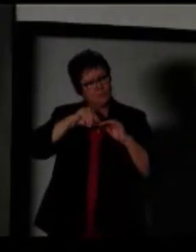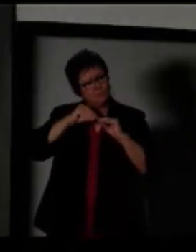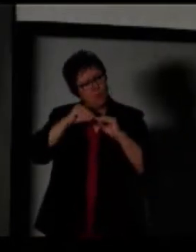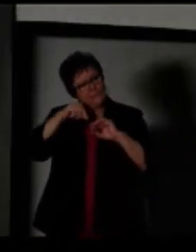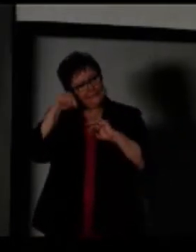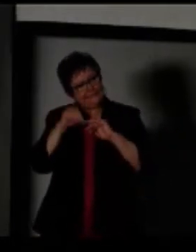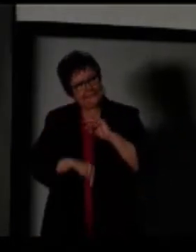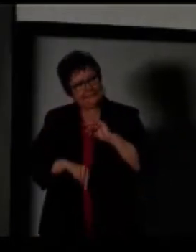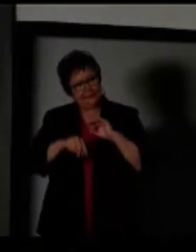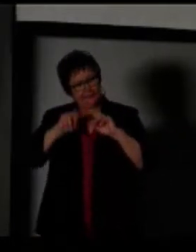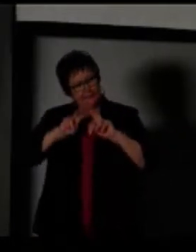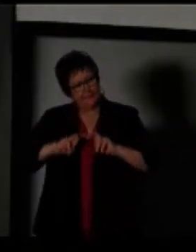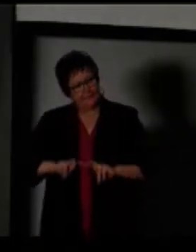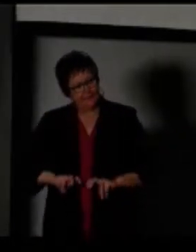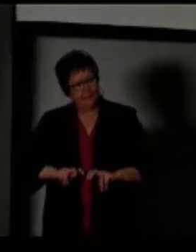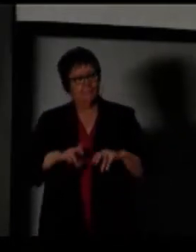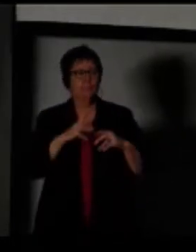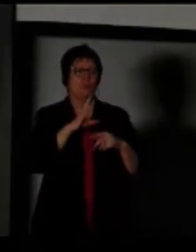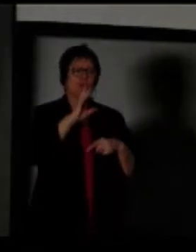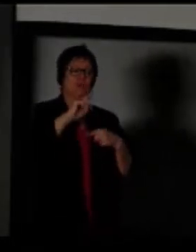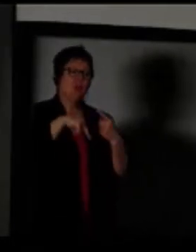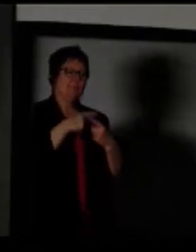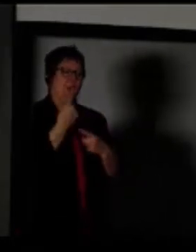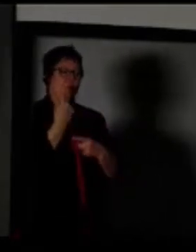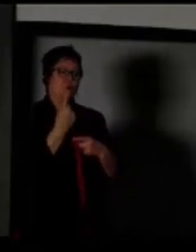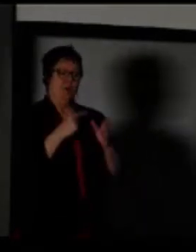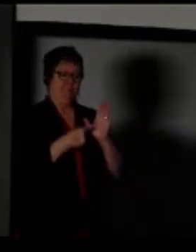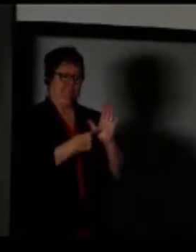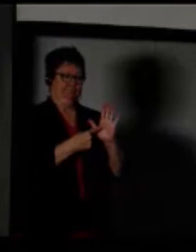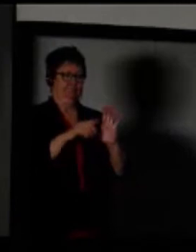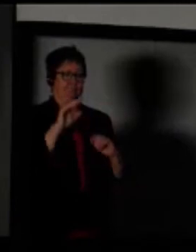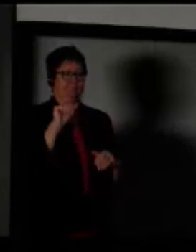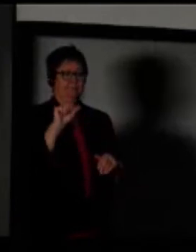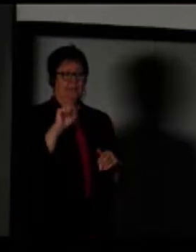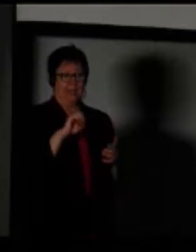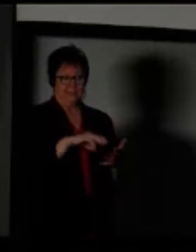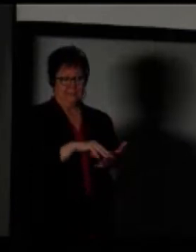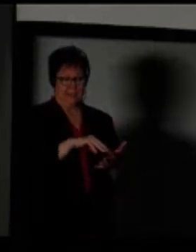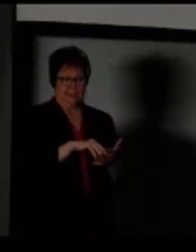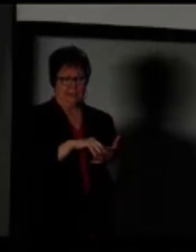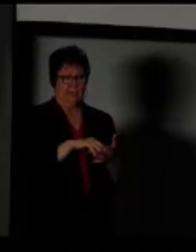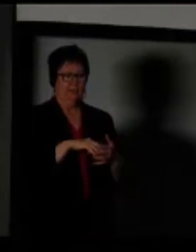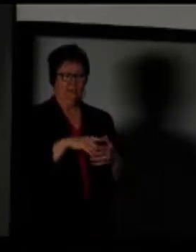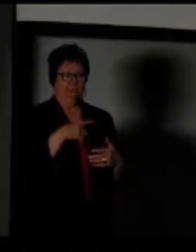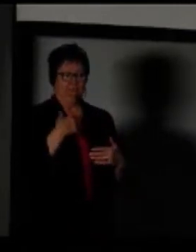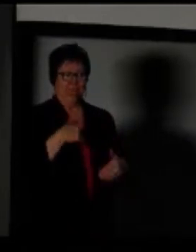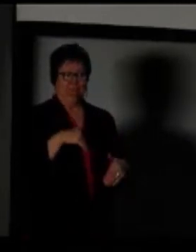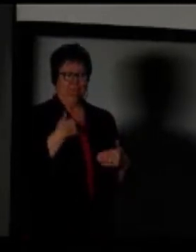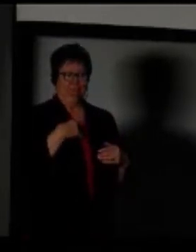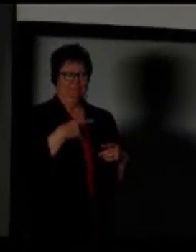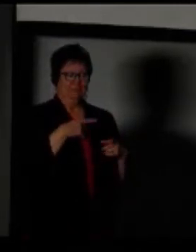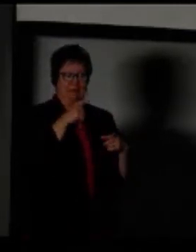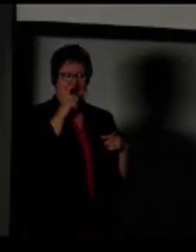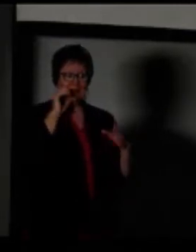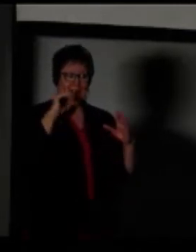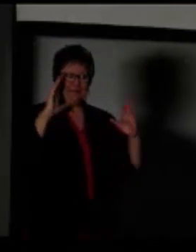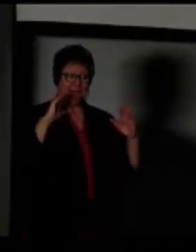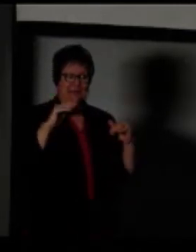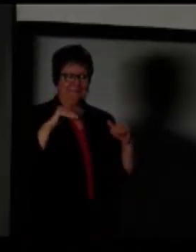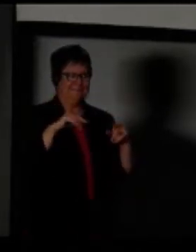So what I want to do is just talk about one case study of a surprising way in which it's been used that we hadn't